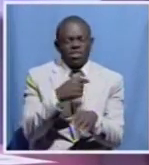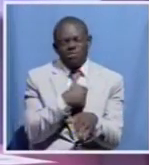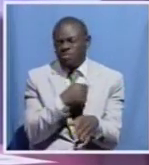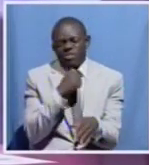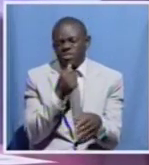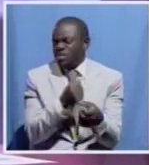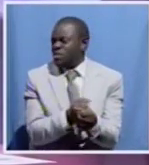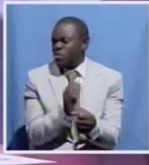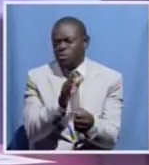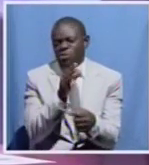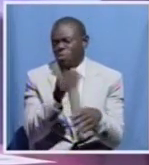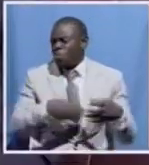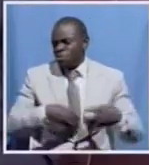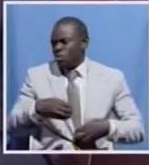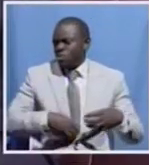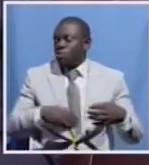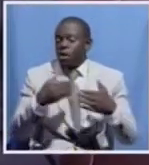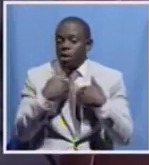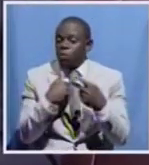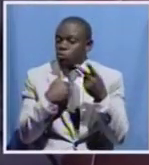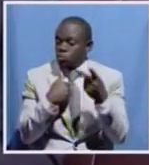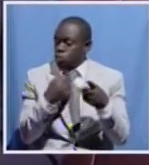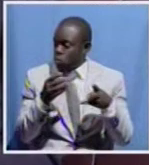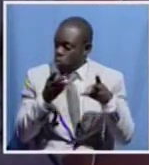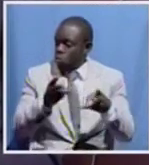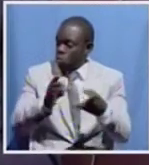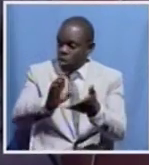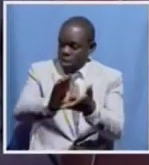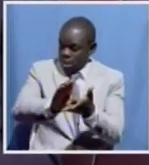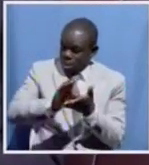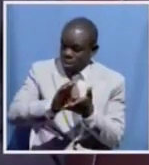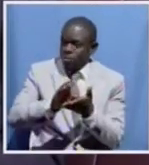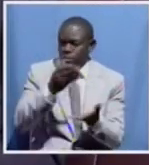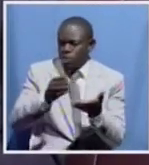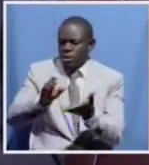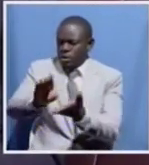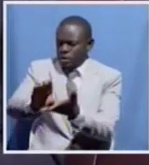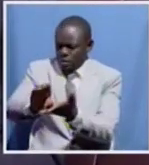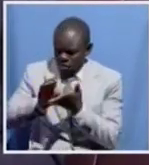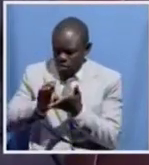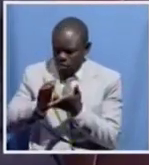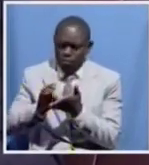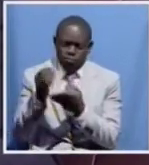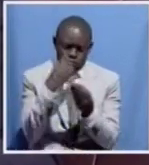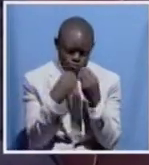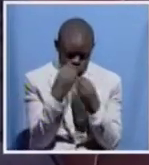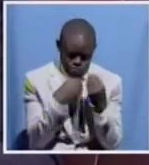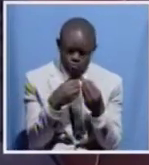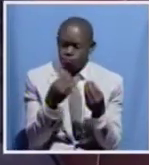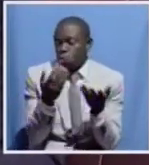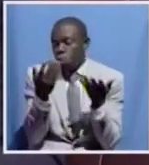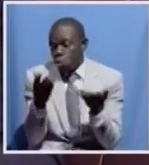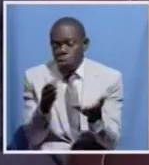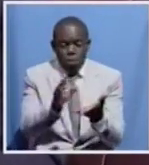borrowing for consumption, and there is borrowing for production. And there is also commercial borrowing, and